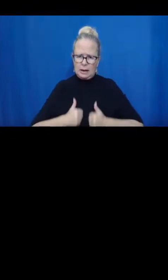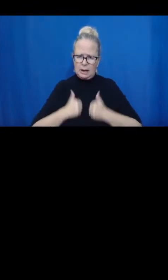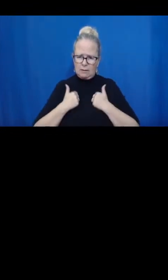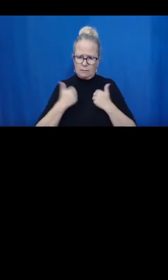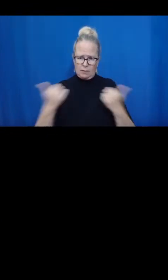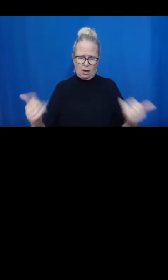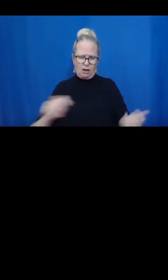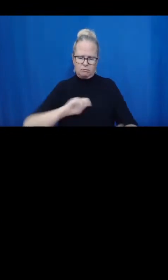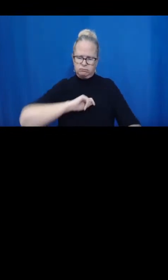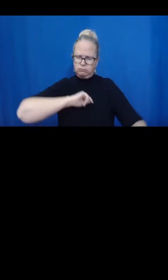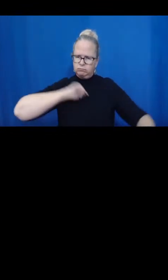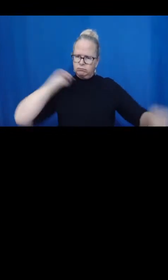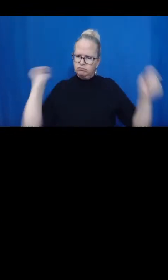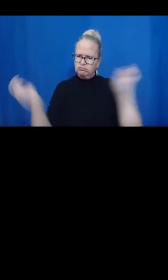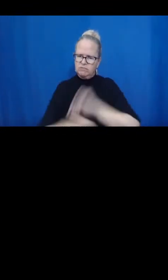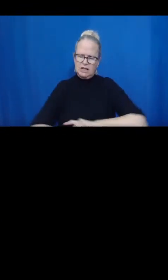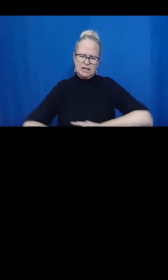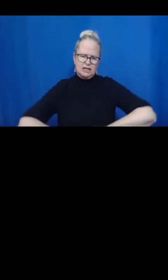They're scared.